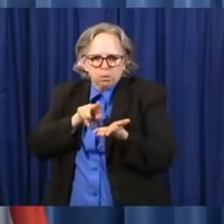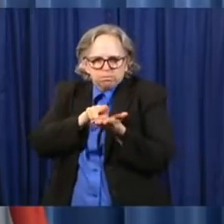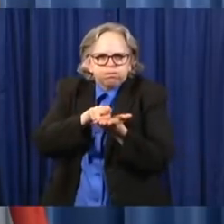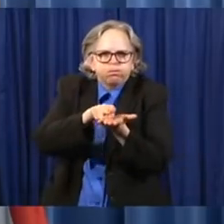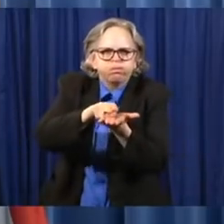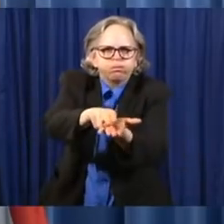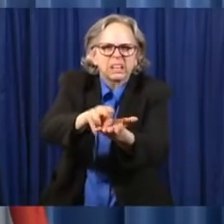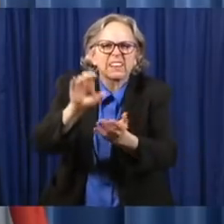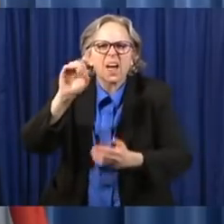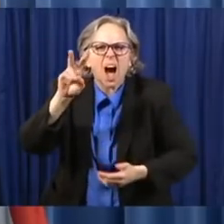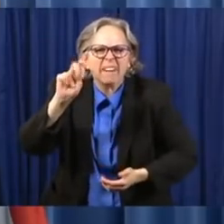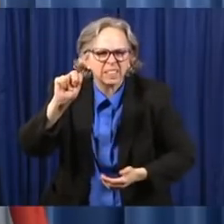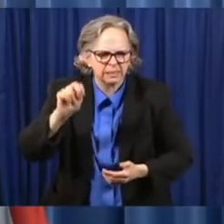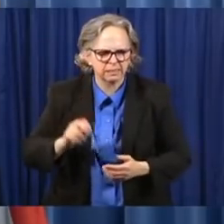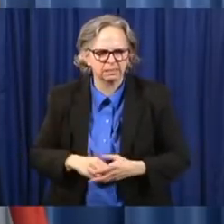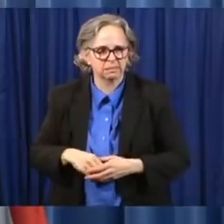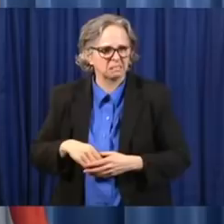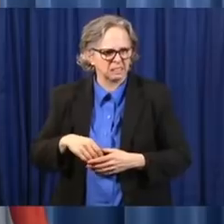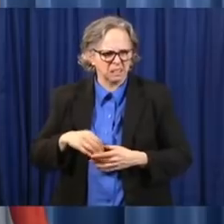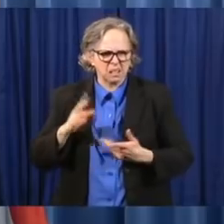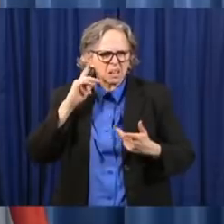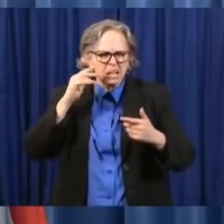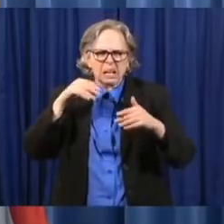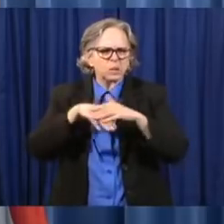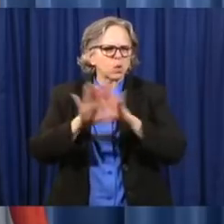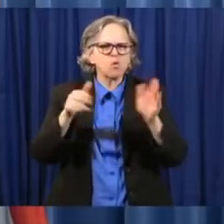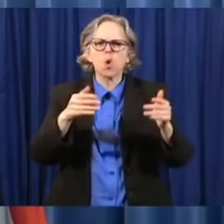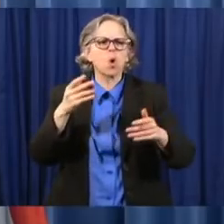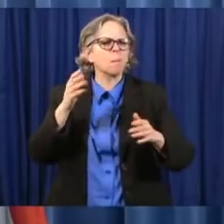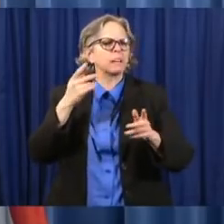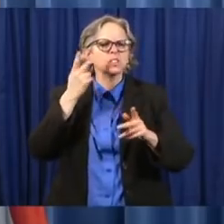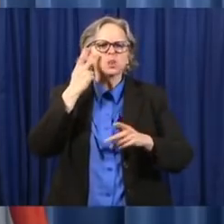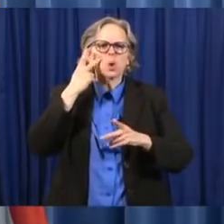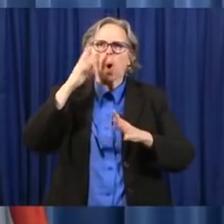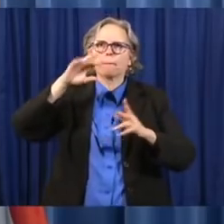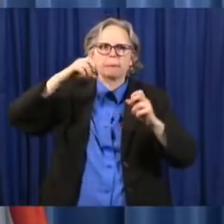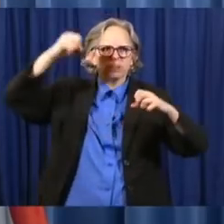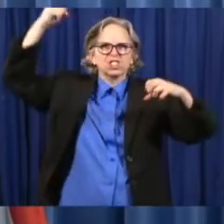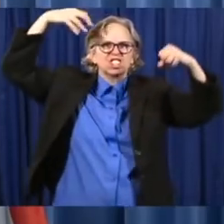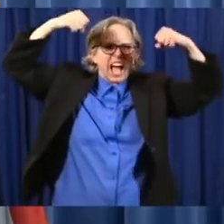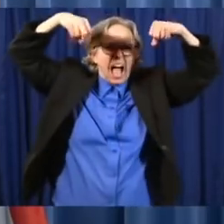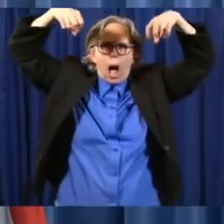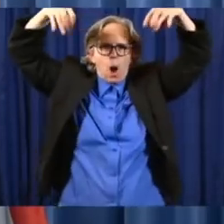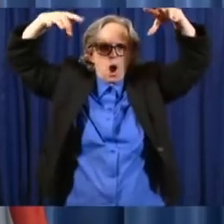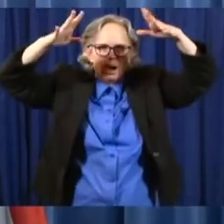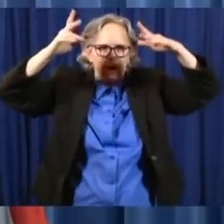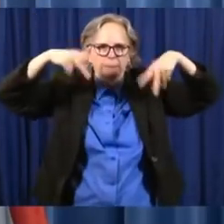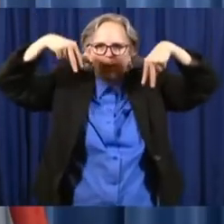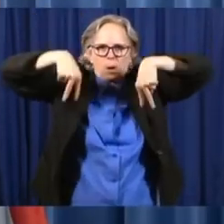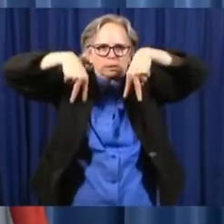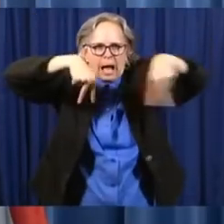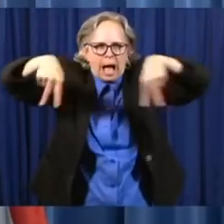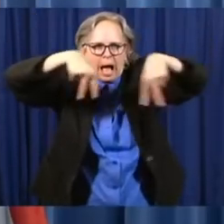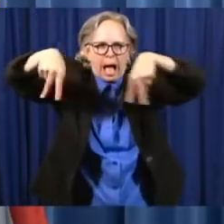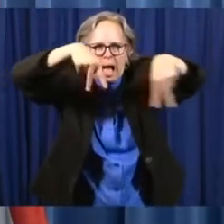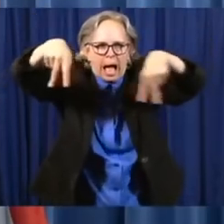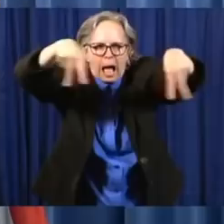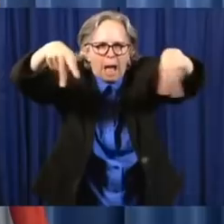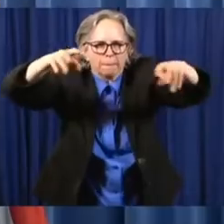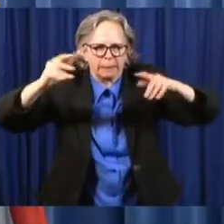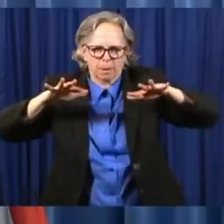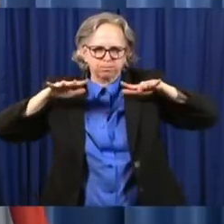walls that looked like shower heads. And those at the camp said that the victims were taken into these rooms, told they were going to take a